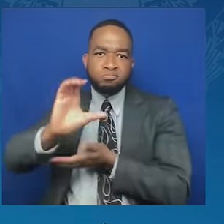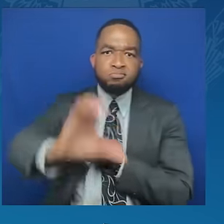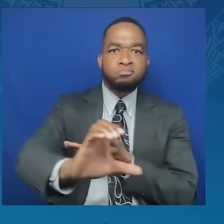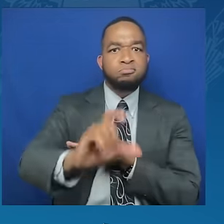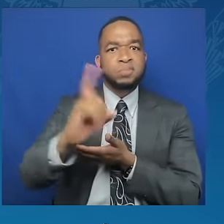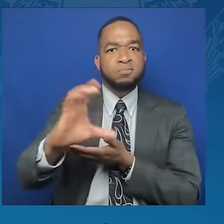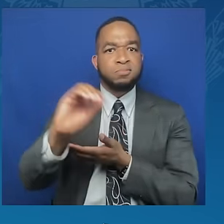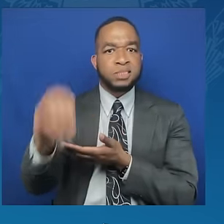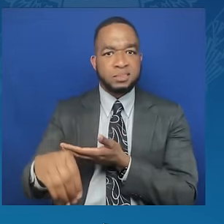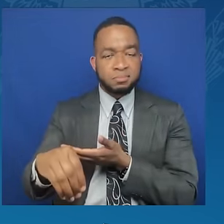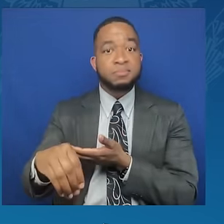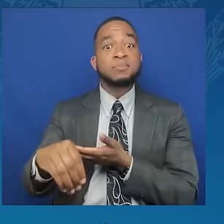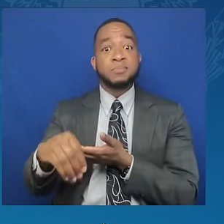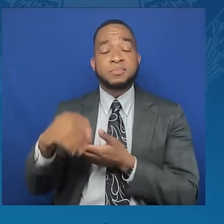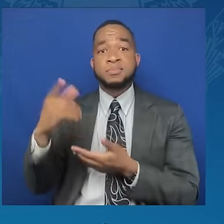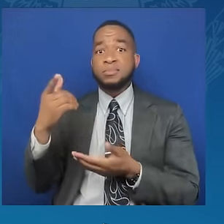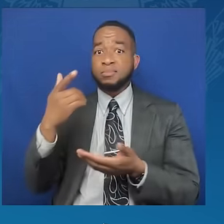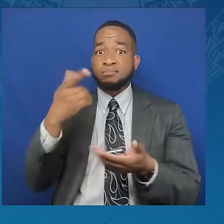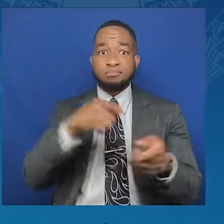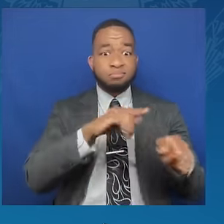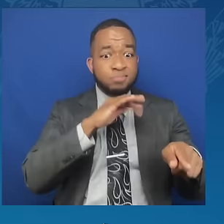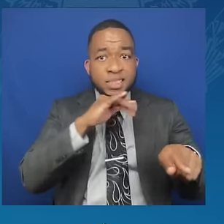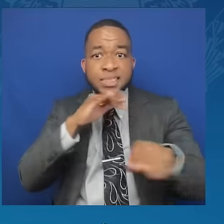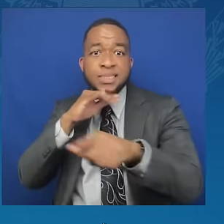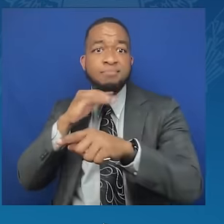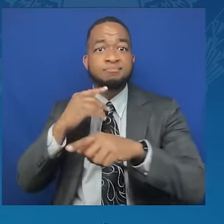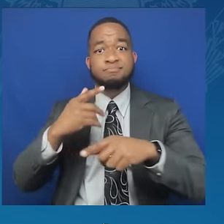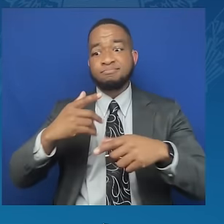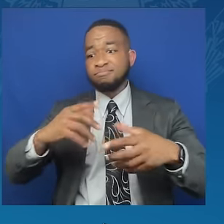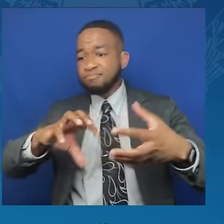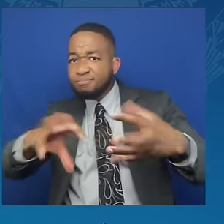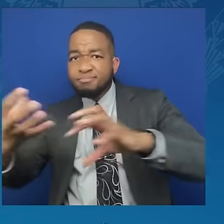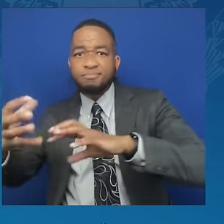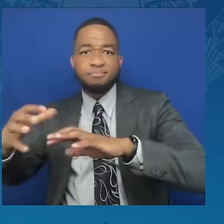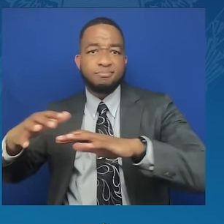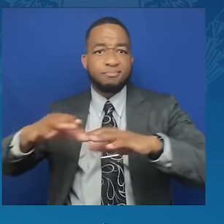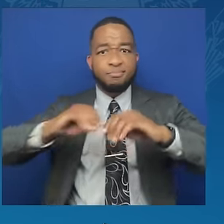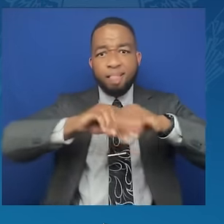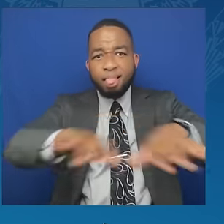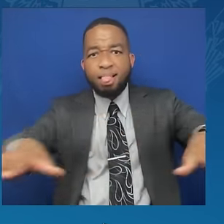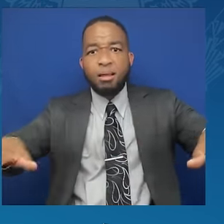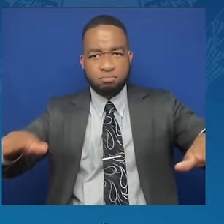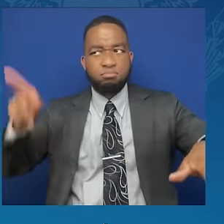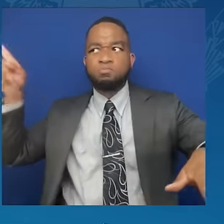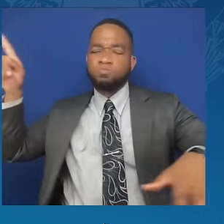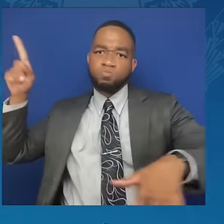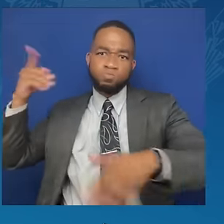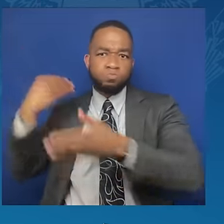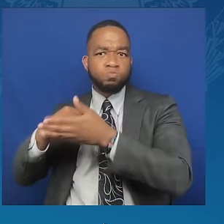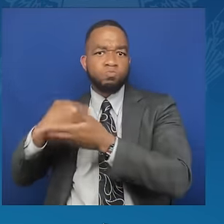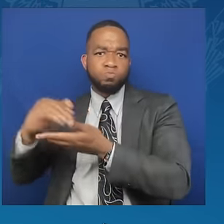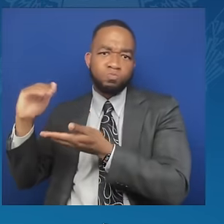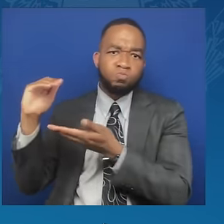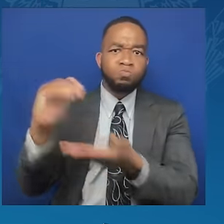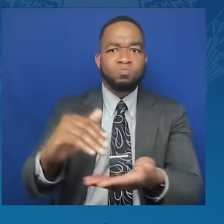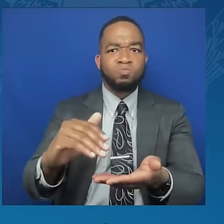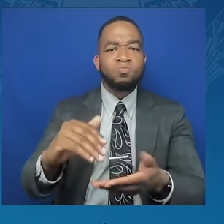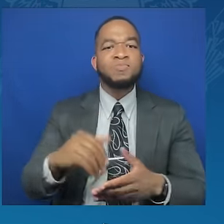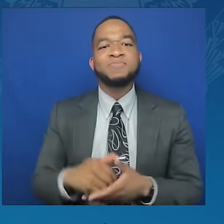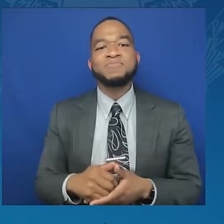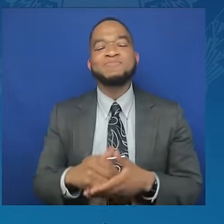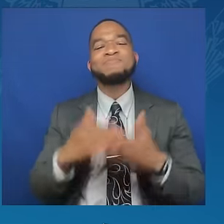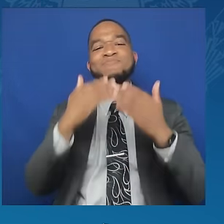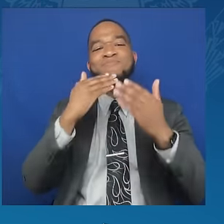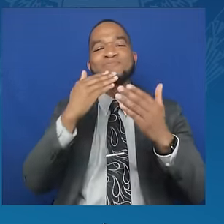you. I also want to thank all of the cabinet secretaries for having a whole of government approach to